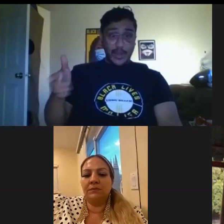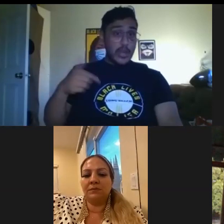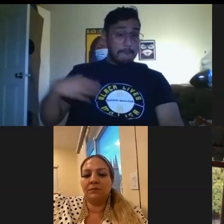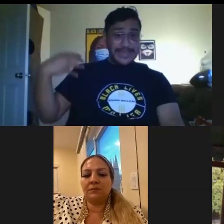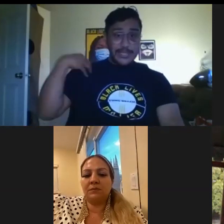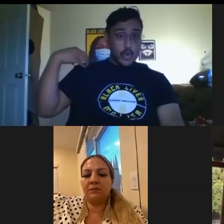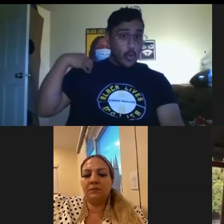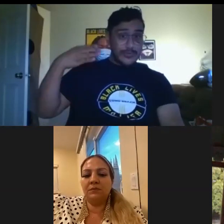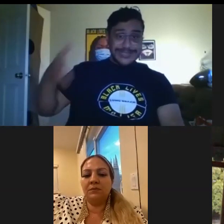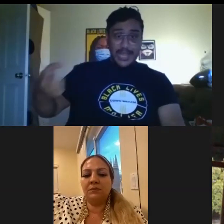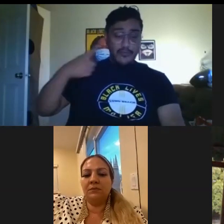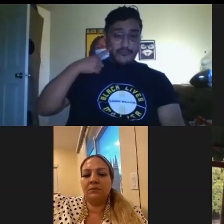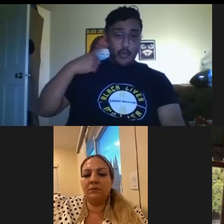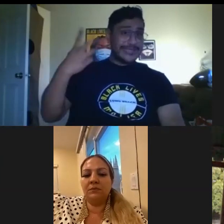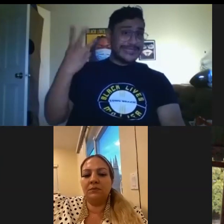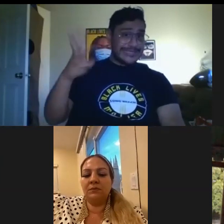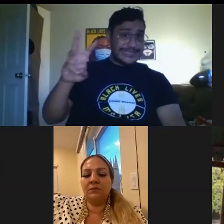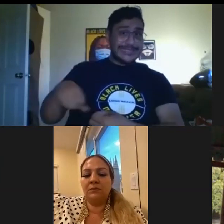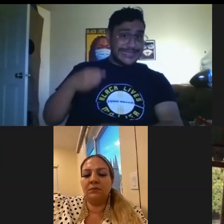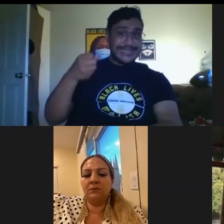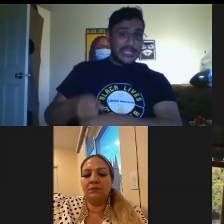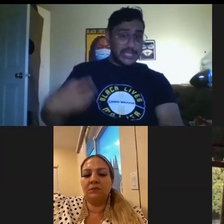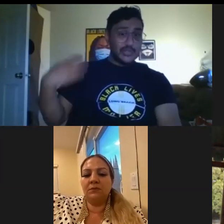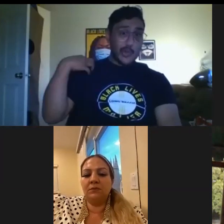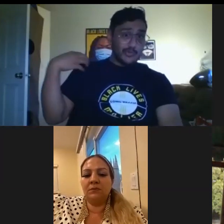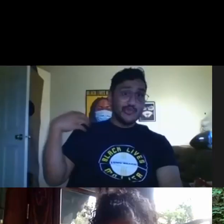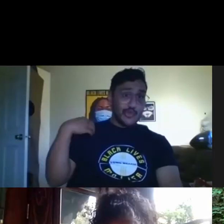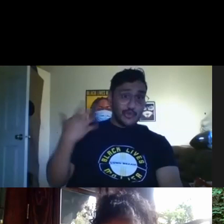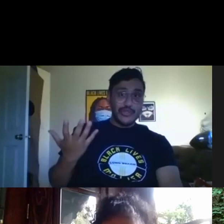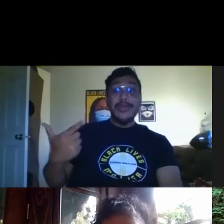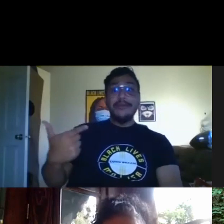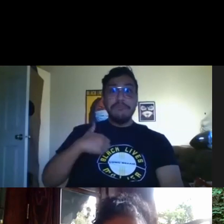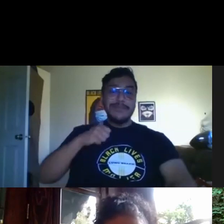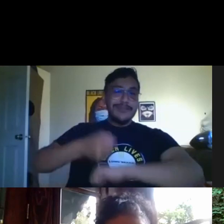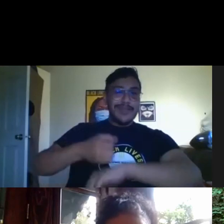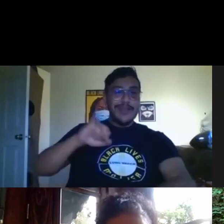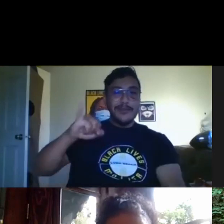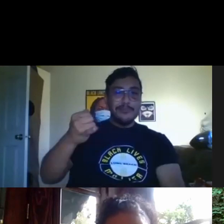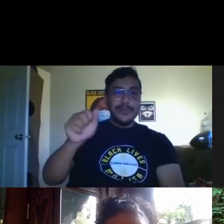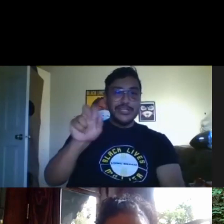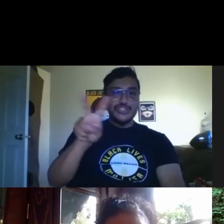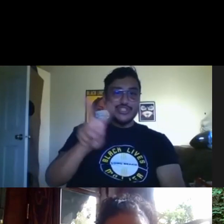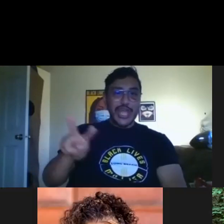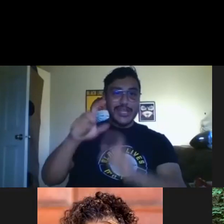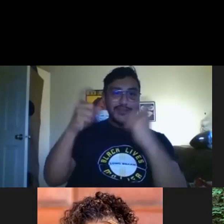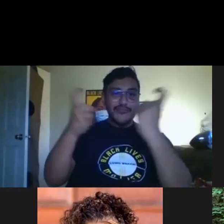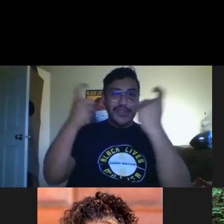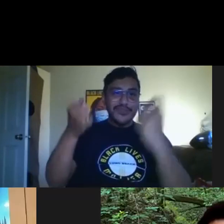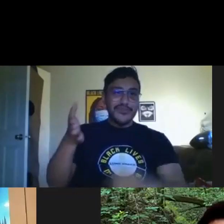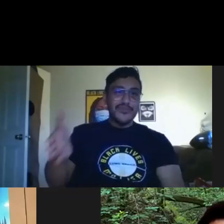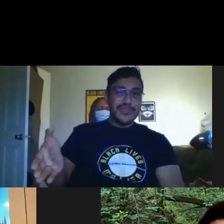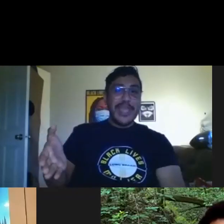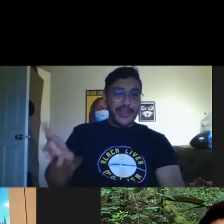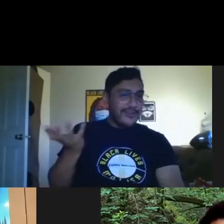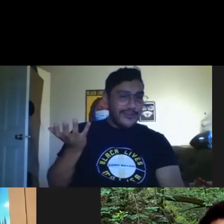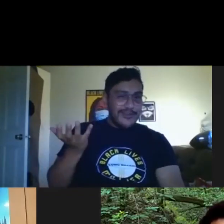years. I hosted jazz festival there for 17 years right there at Raleigh Park. So this is home